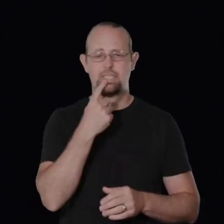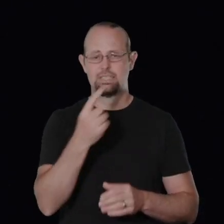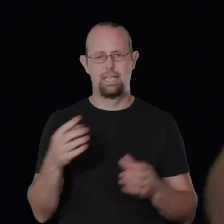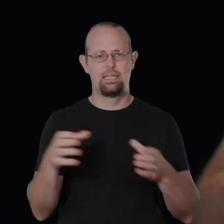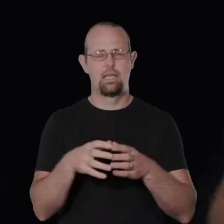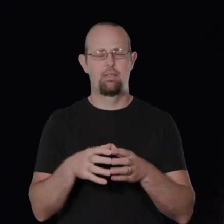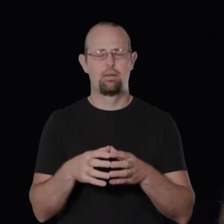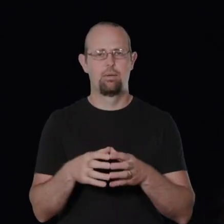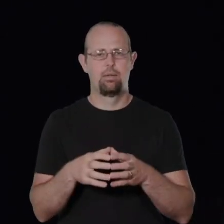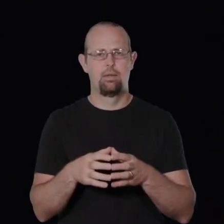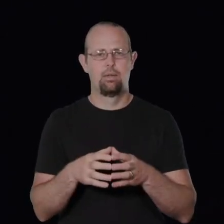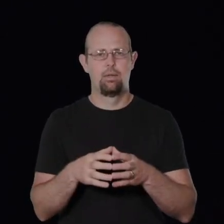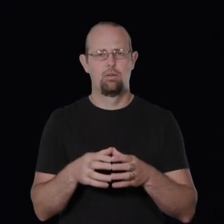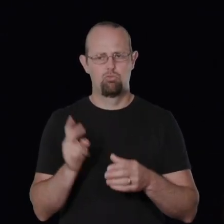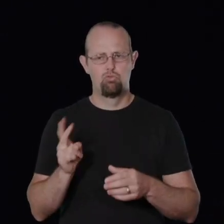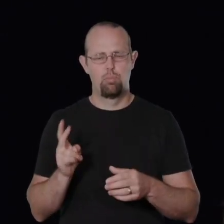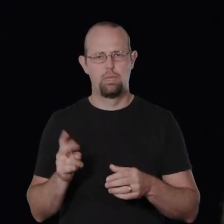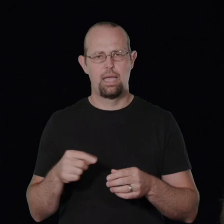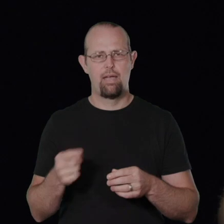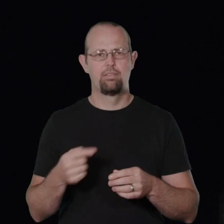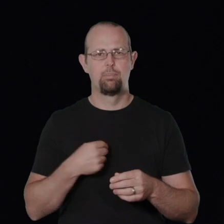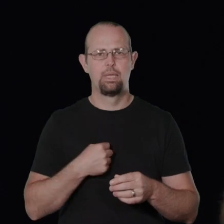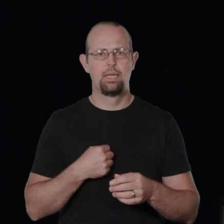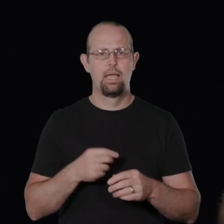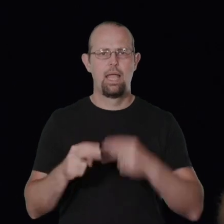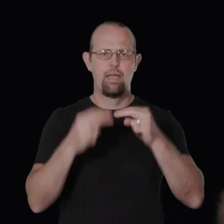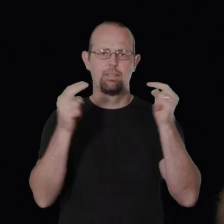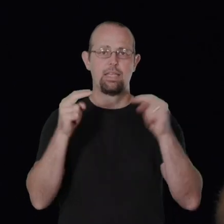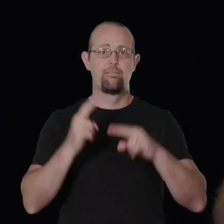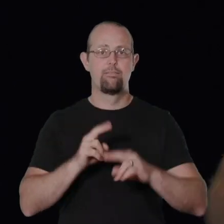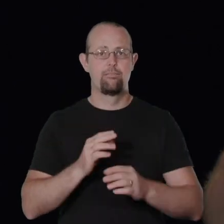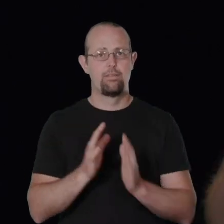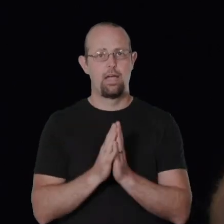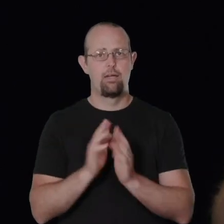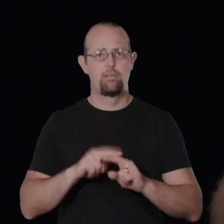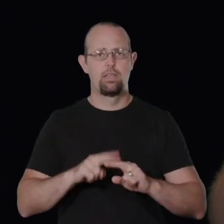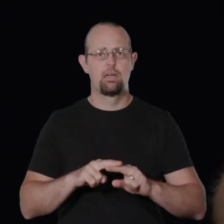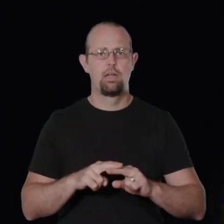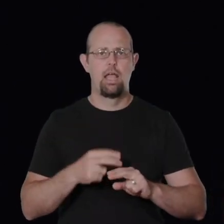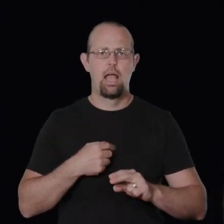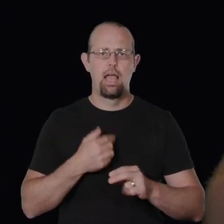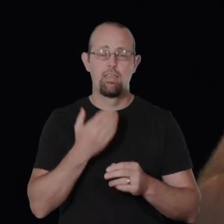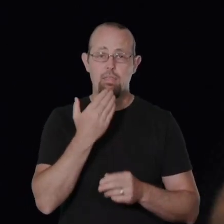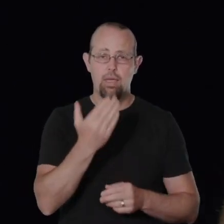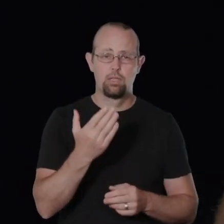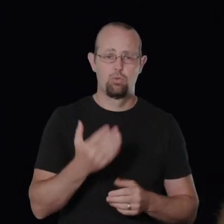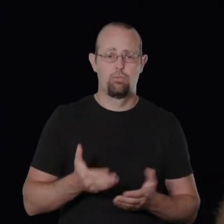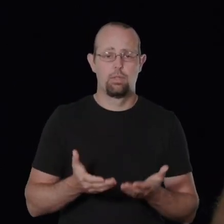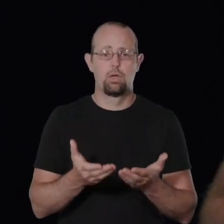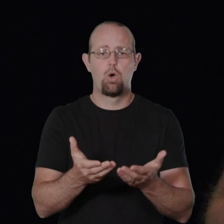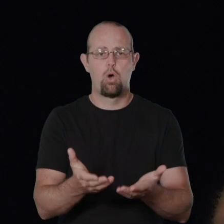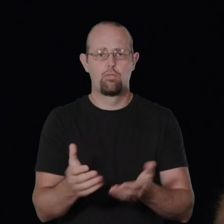Just say with me. Repeat after me. Heavenly Father, I thank you for the offer of salvation.